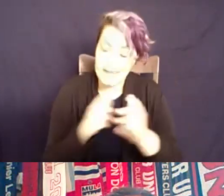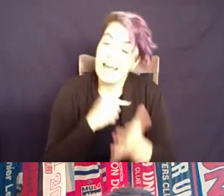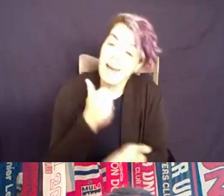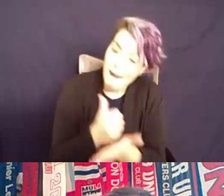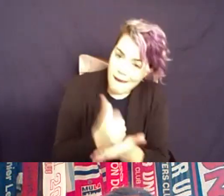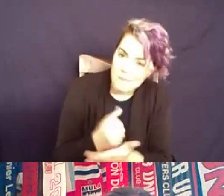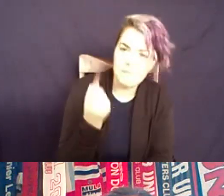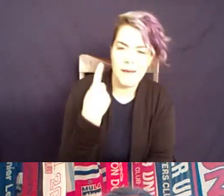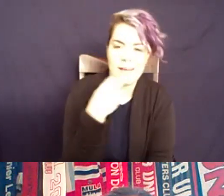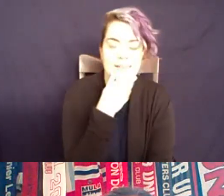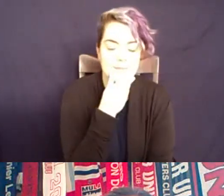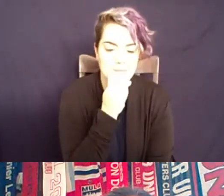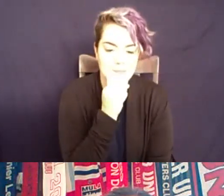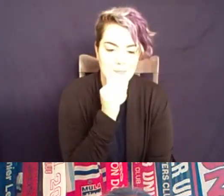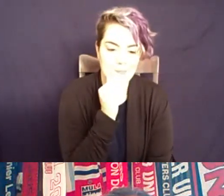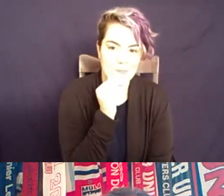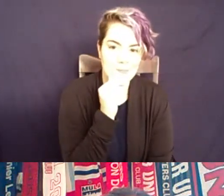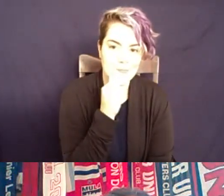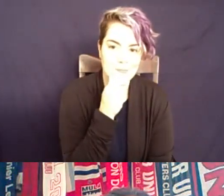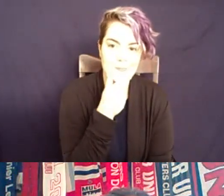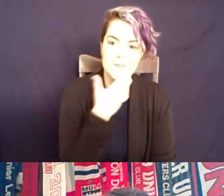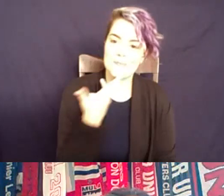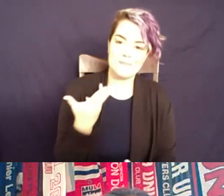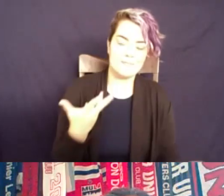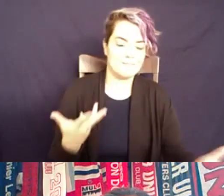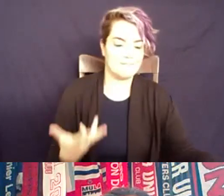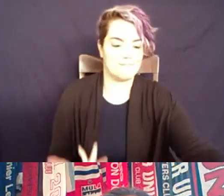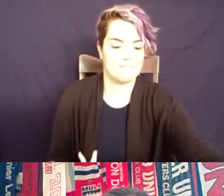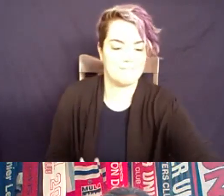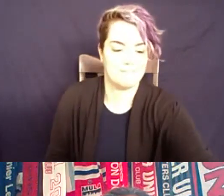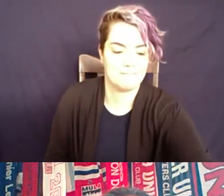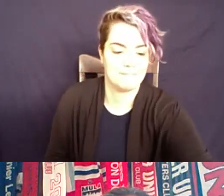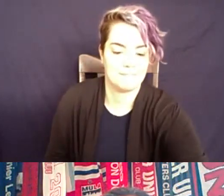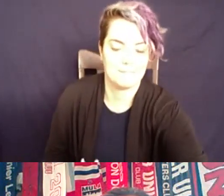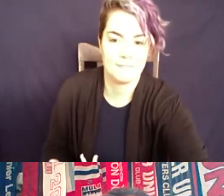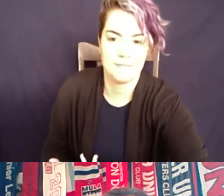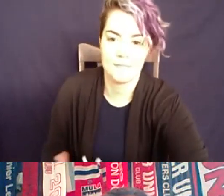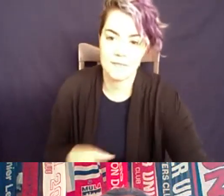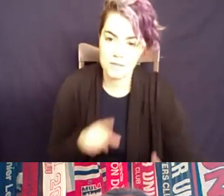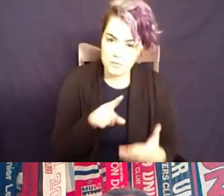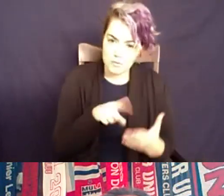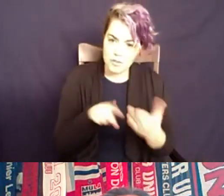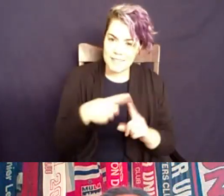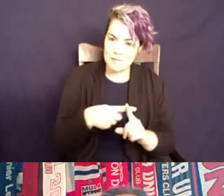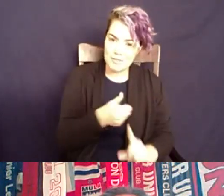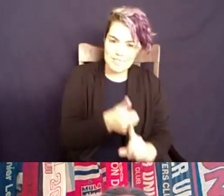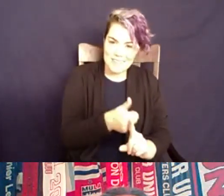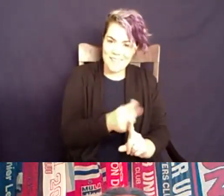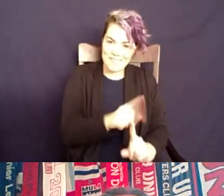certainly, taking somebody's temperature is not by itself, a